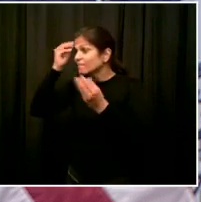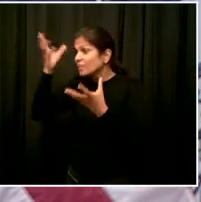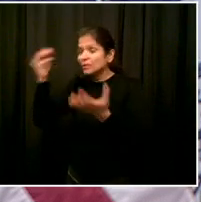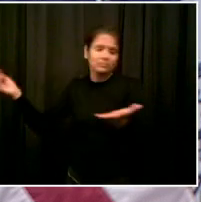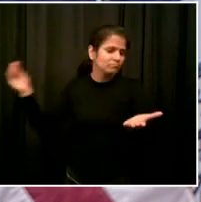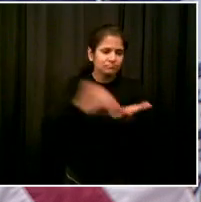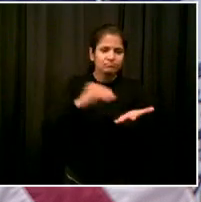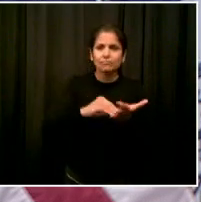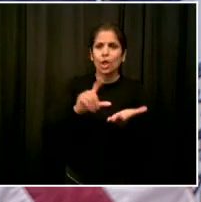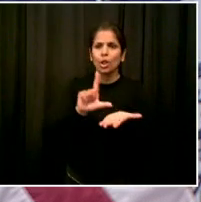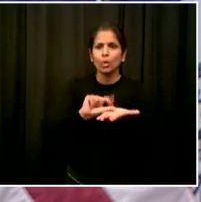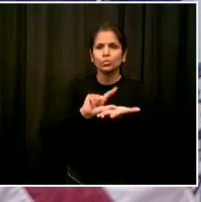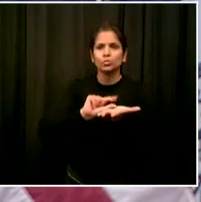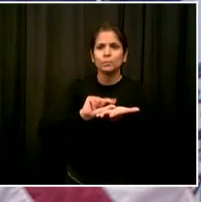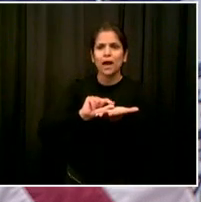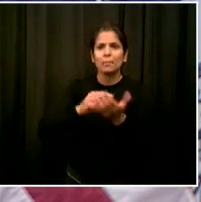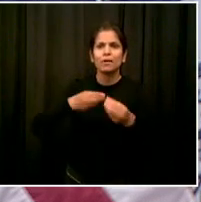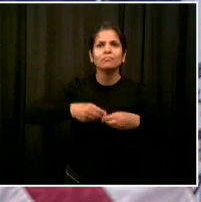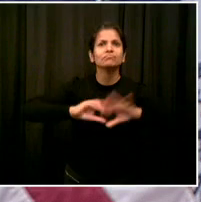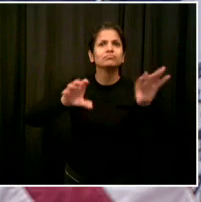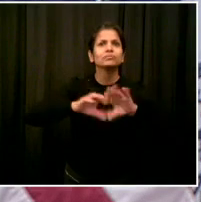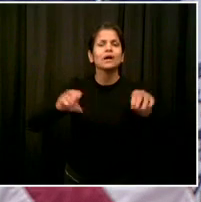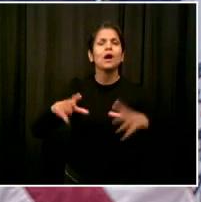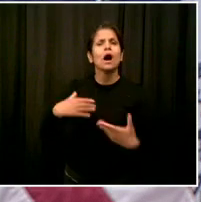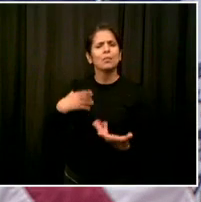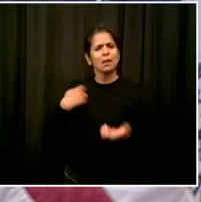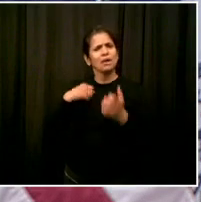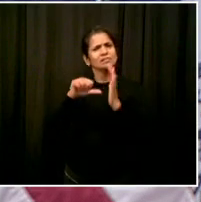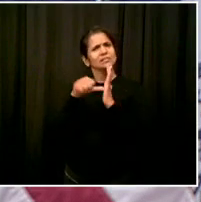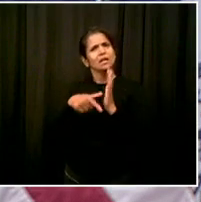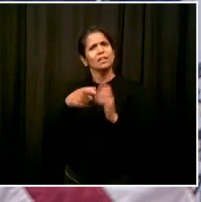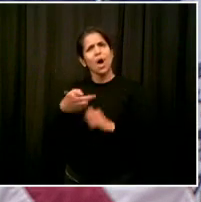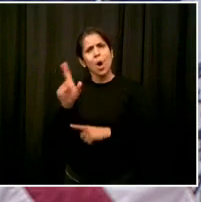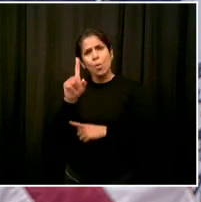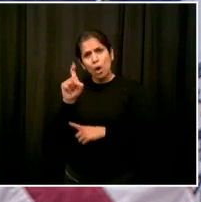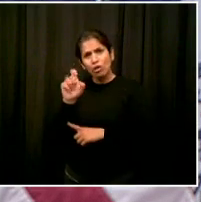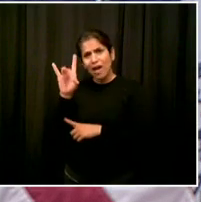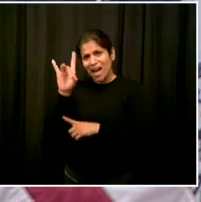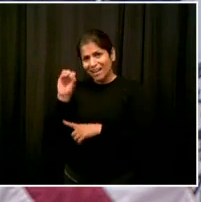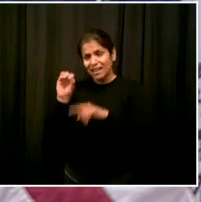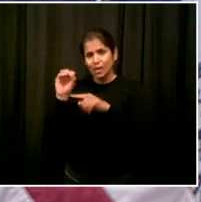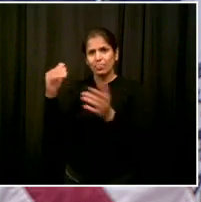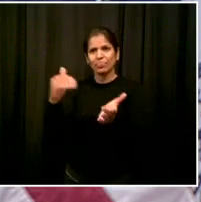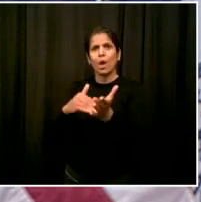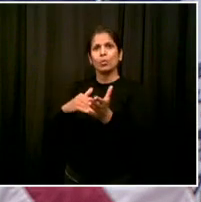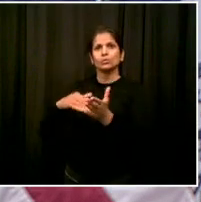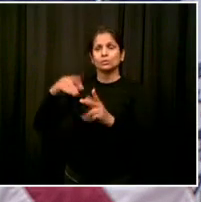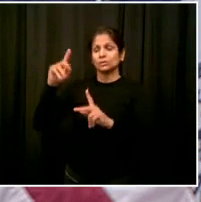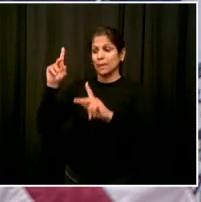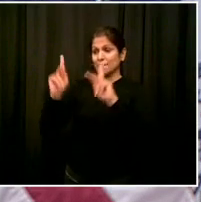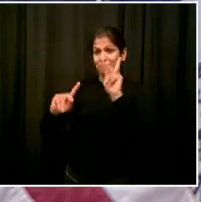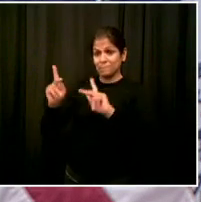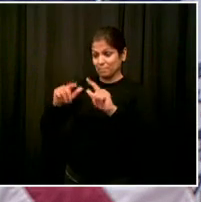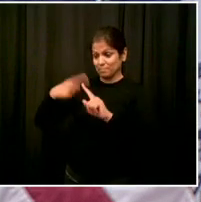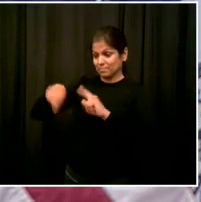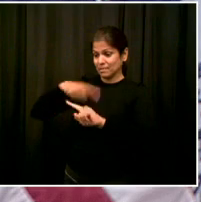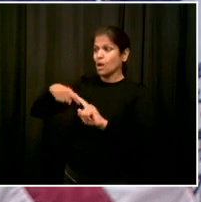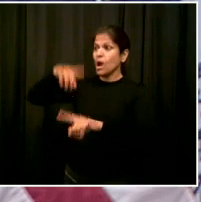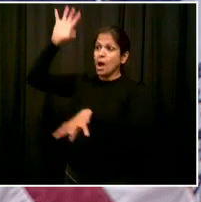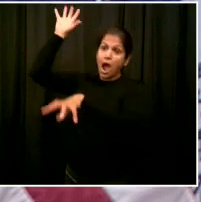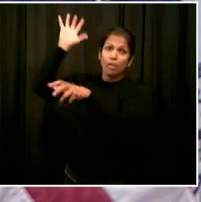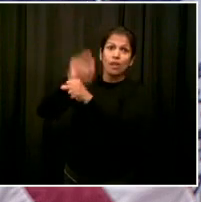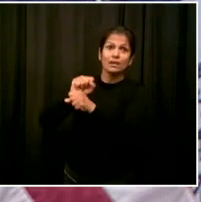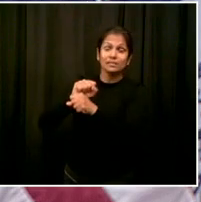movement to end mass incarceration. You talk about the school to prison pipeline. If you really want to change things, you got to arrest